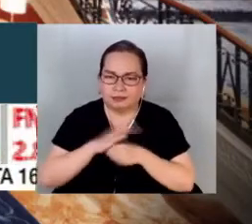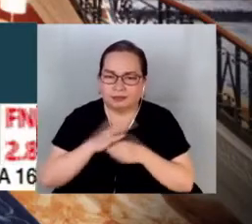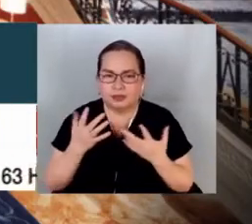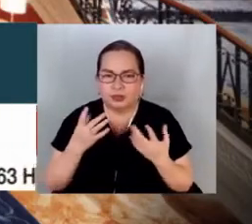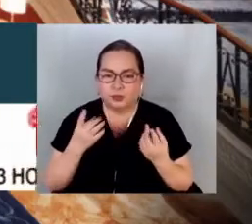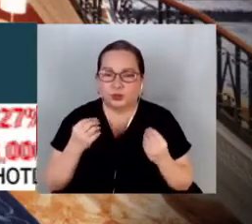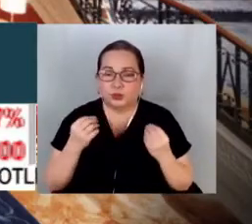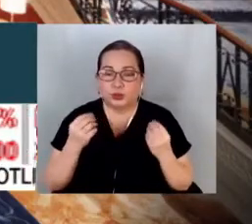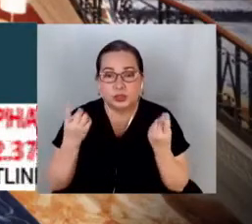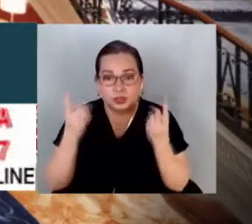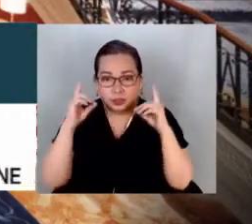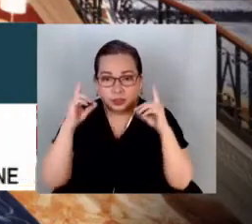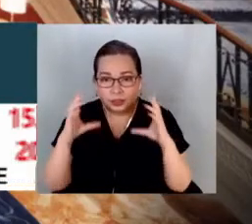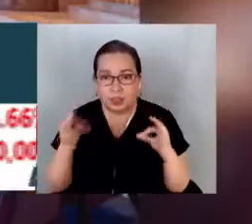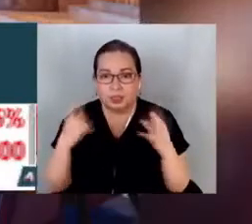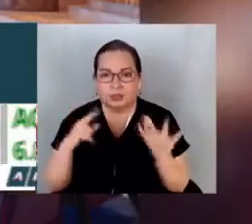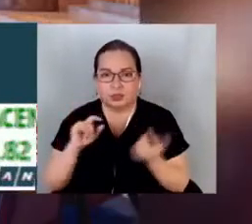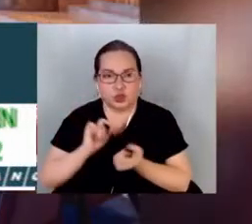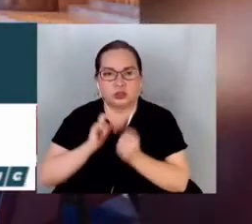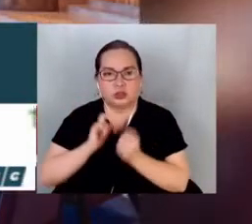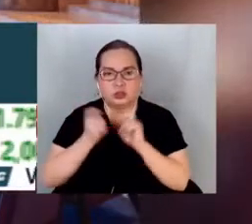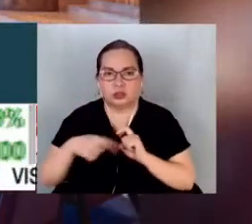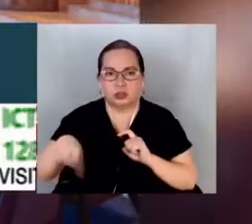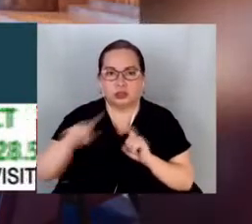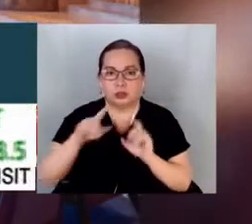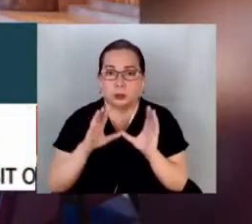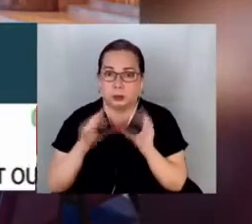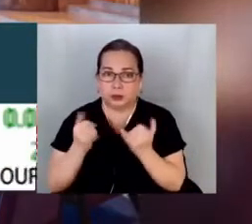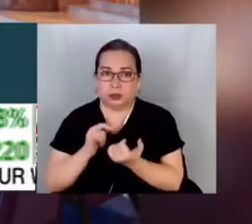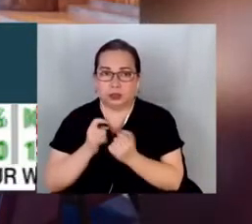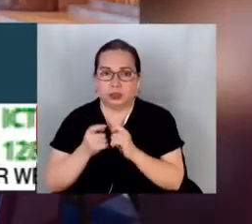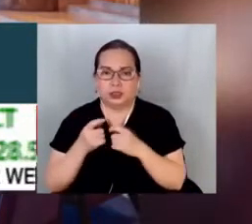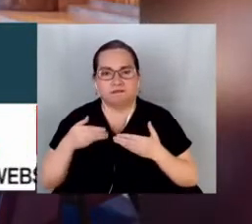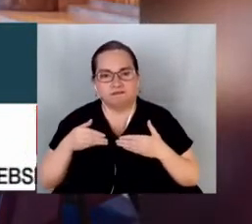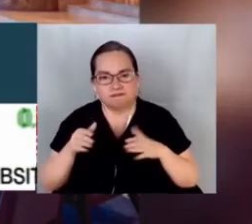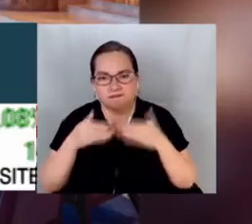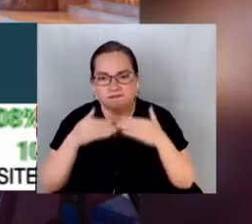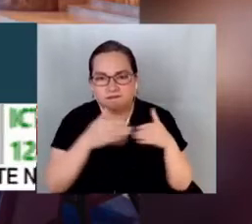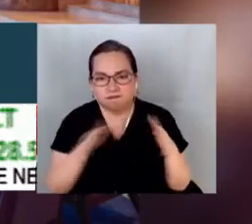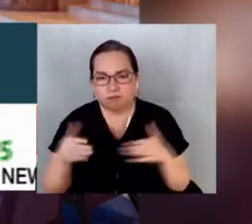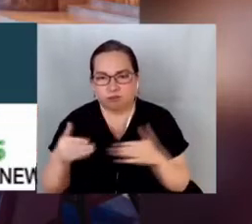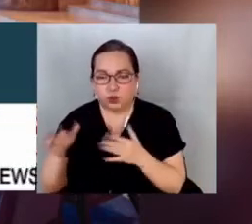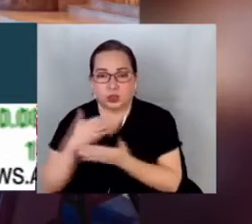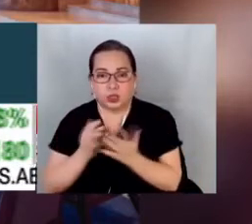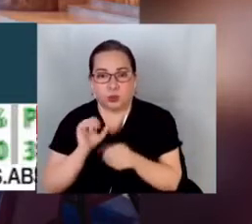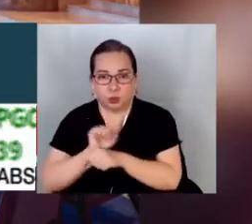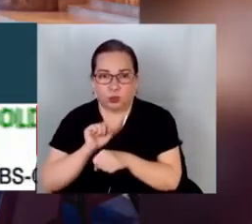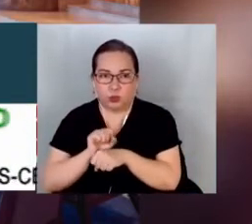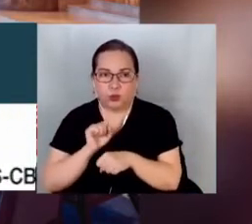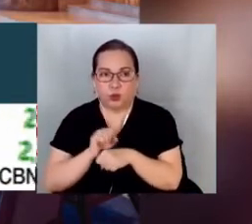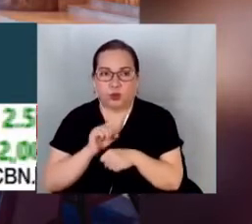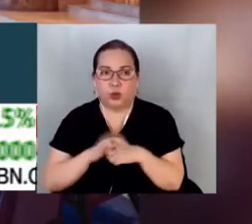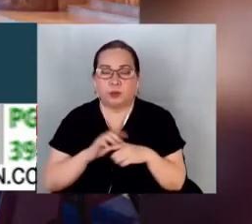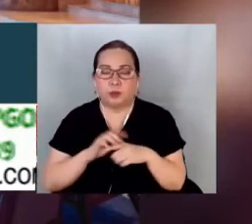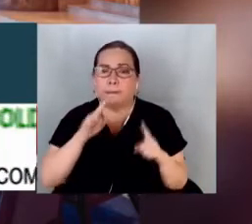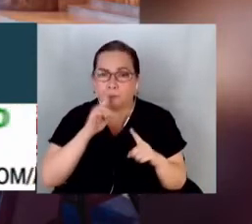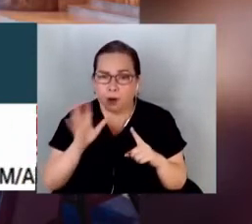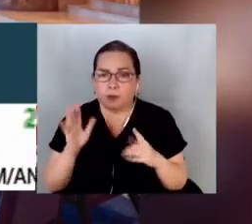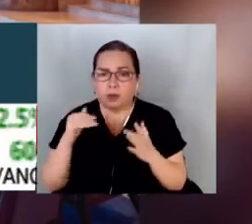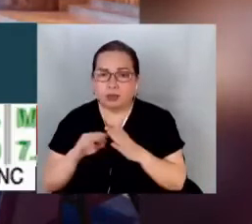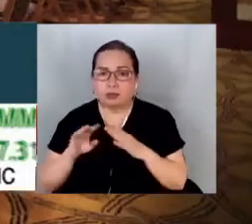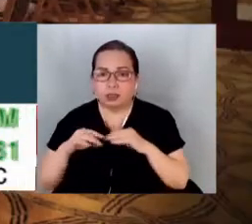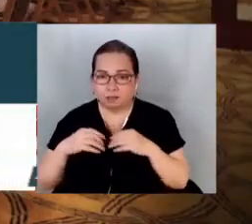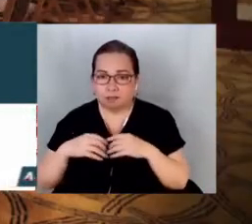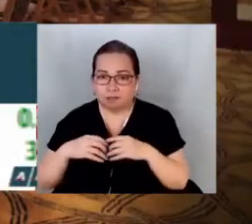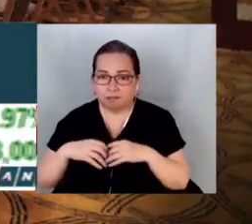to reorganize its workforce and will be letting go of some employees. The hotel vows to reopen the property when business